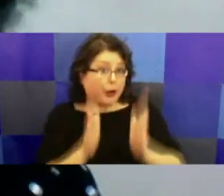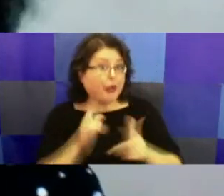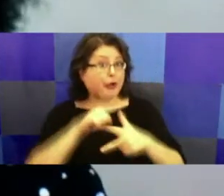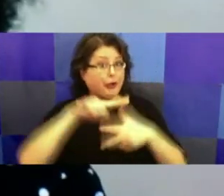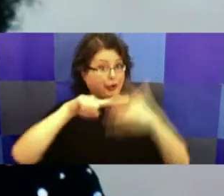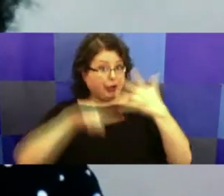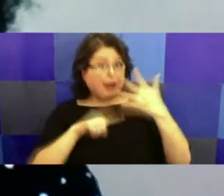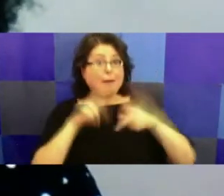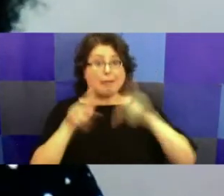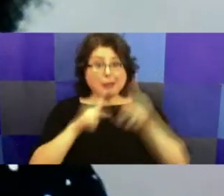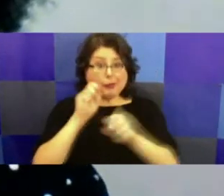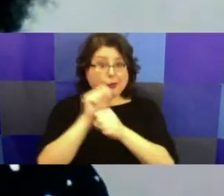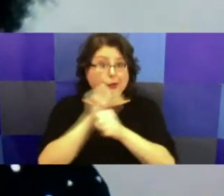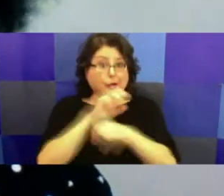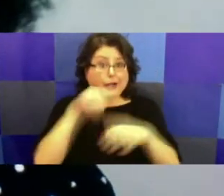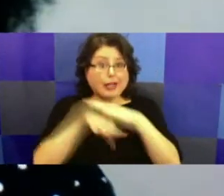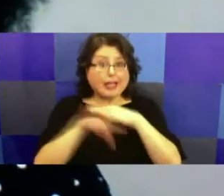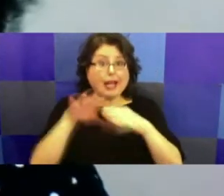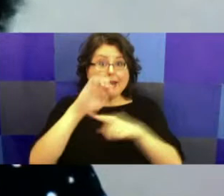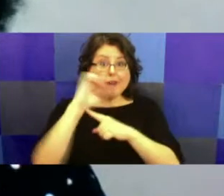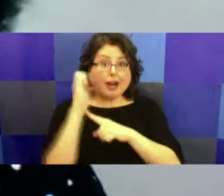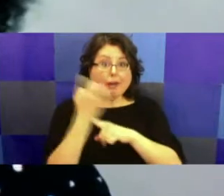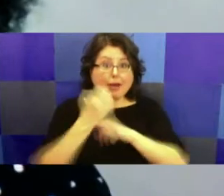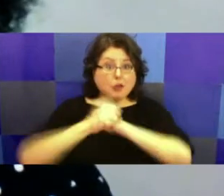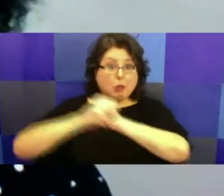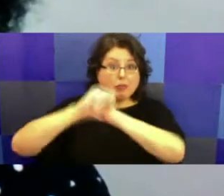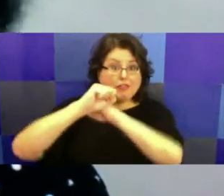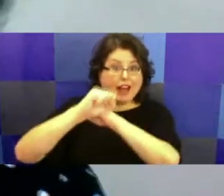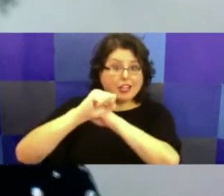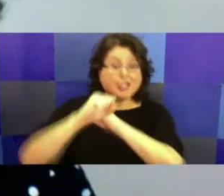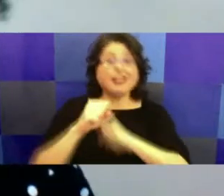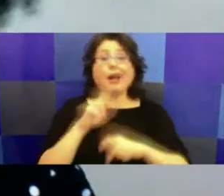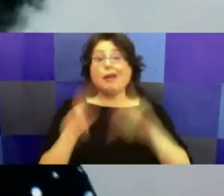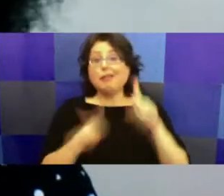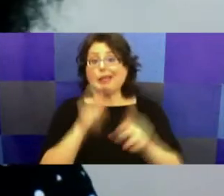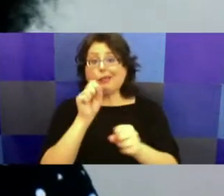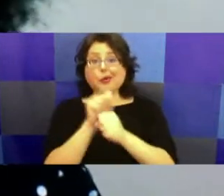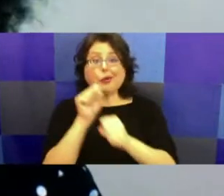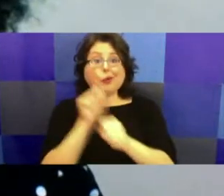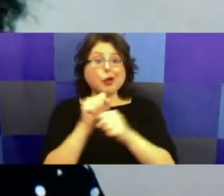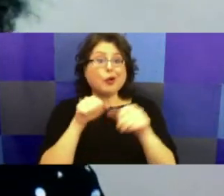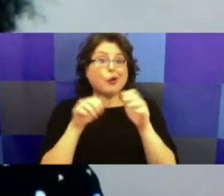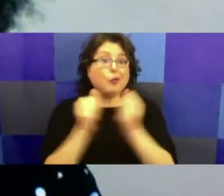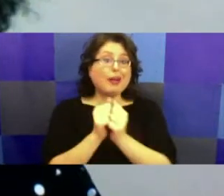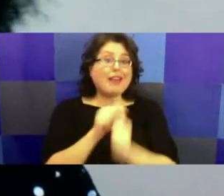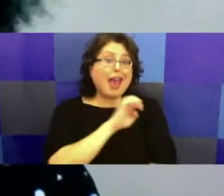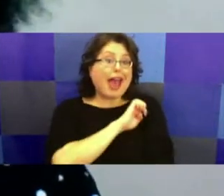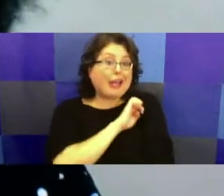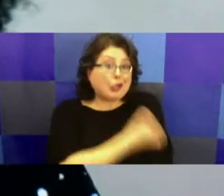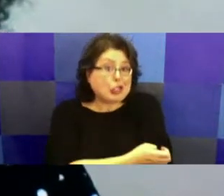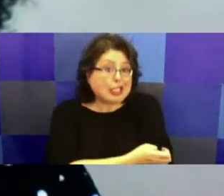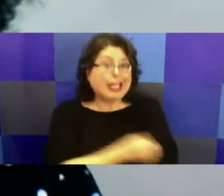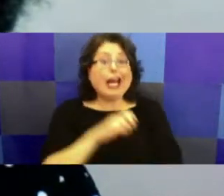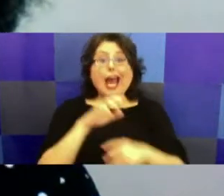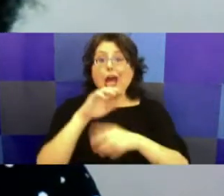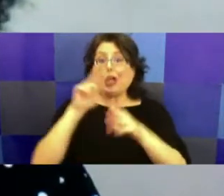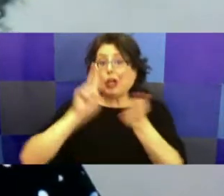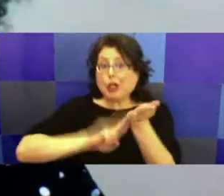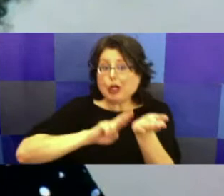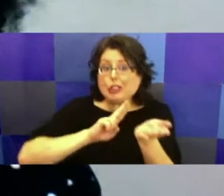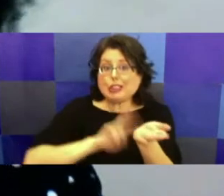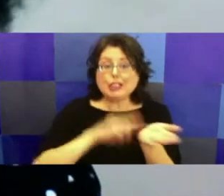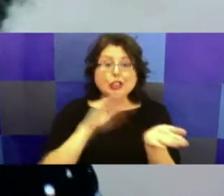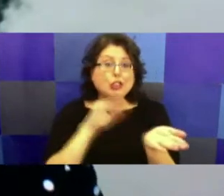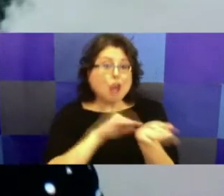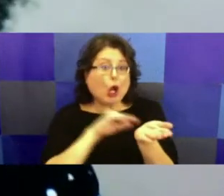people who work in environmental protection, people who work in energy, nurses,